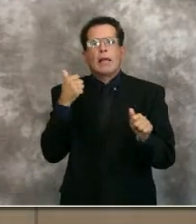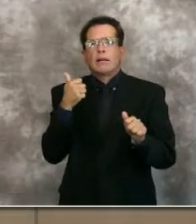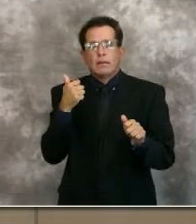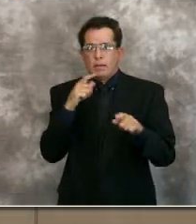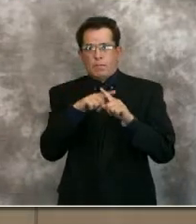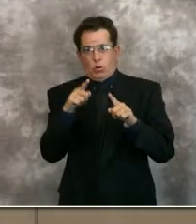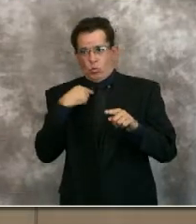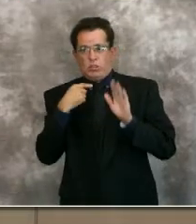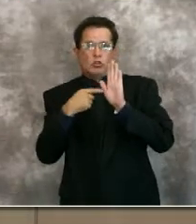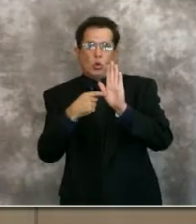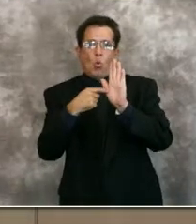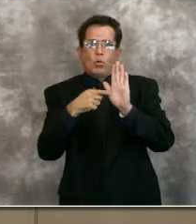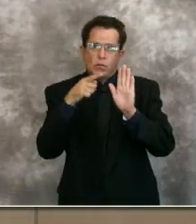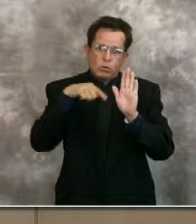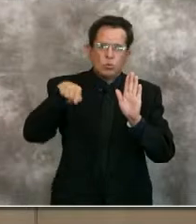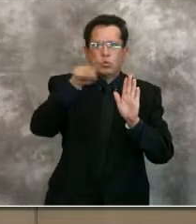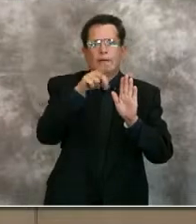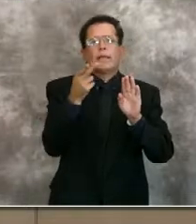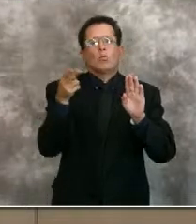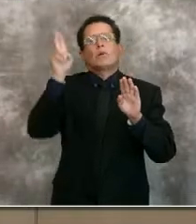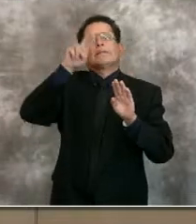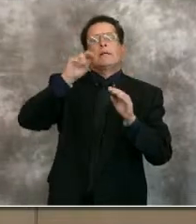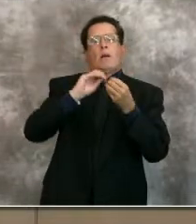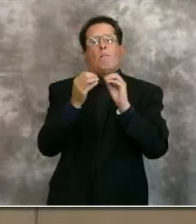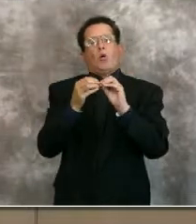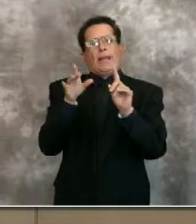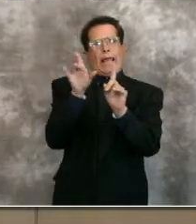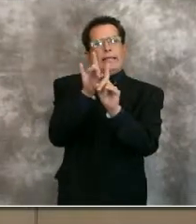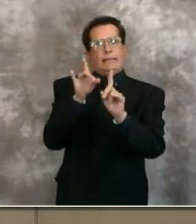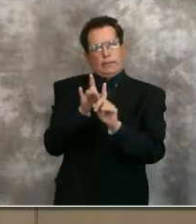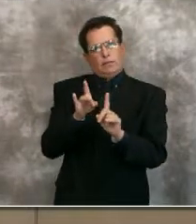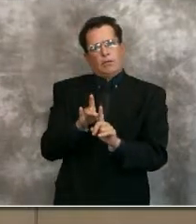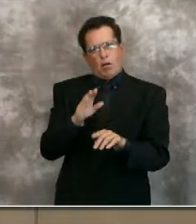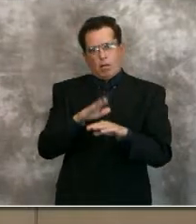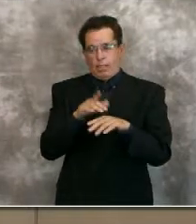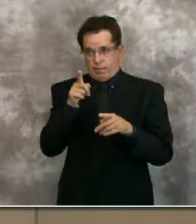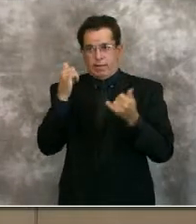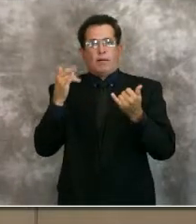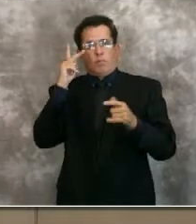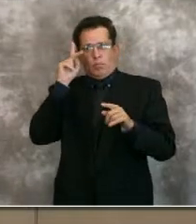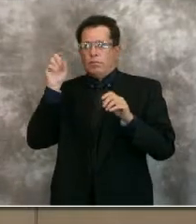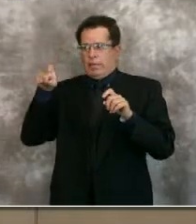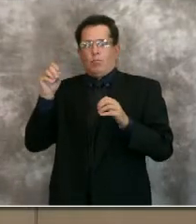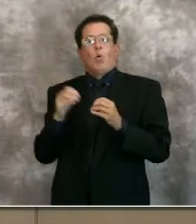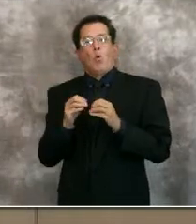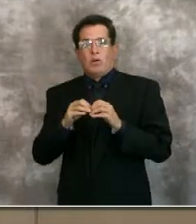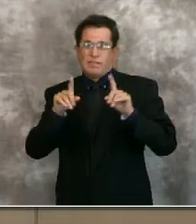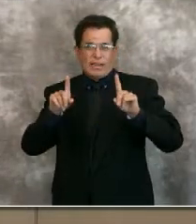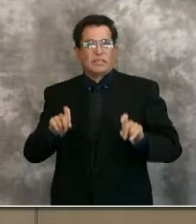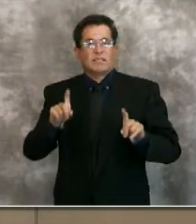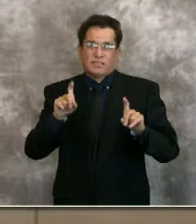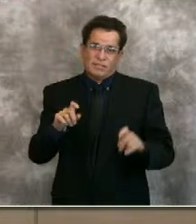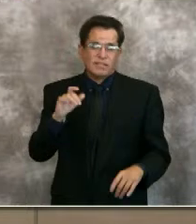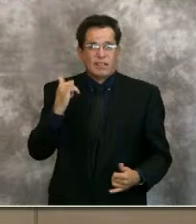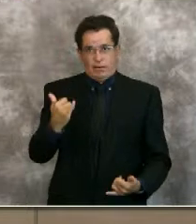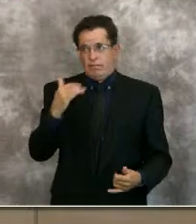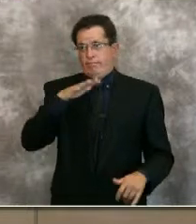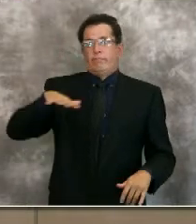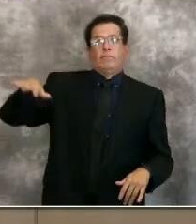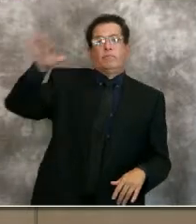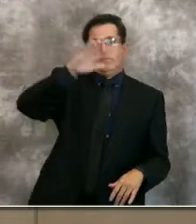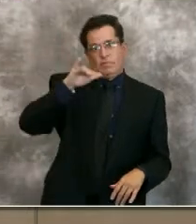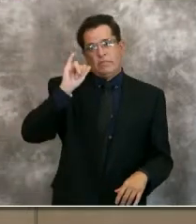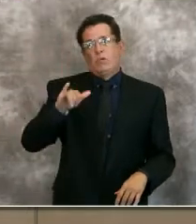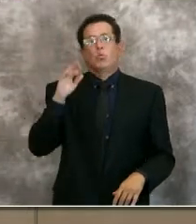on a daily basis about the increasing number of cases, people may be concerned, and that is certainly or could be a